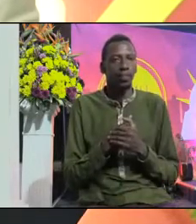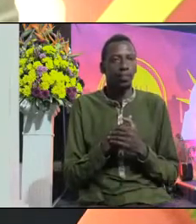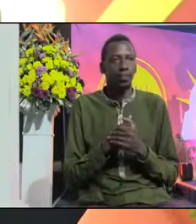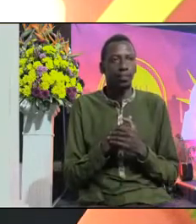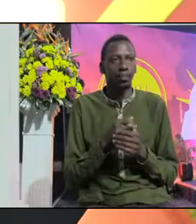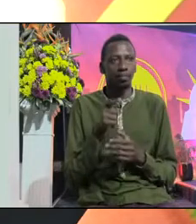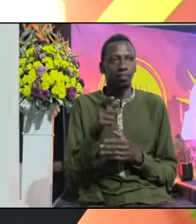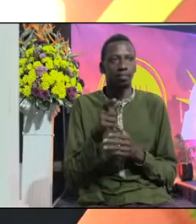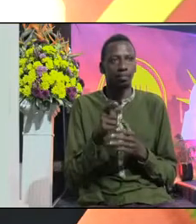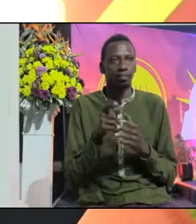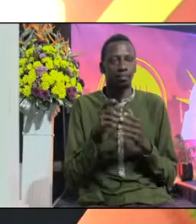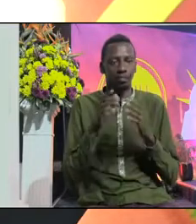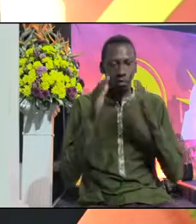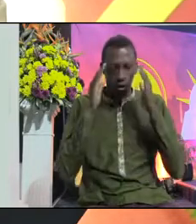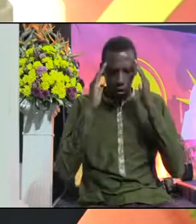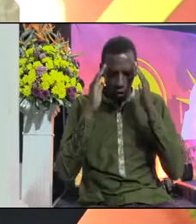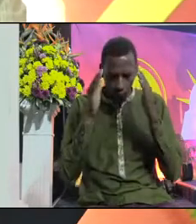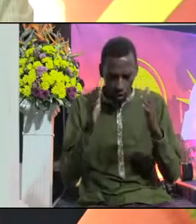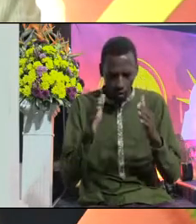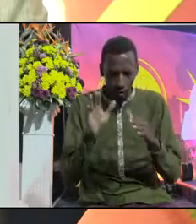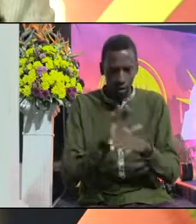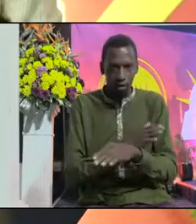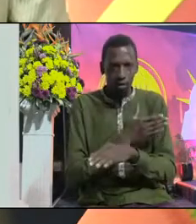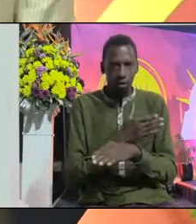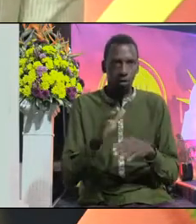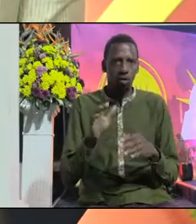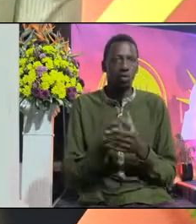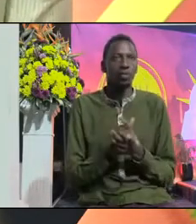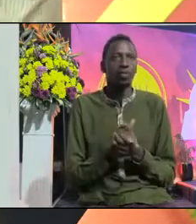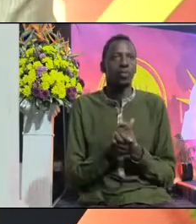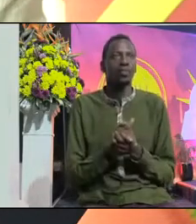It's a commitment song,